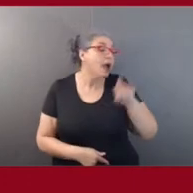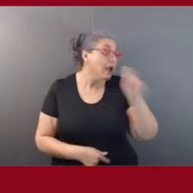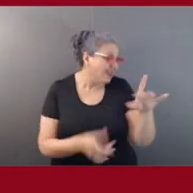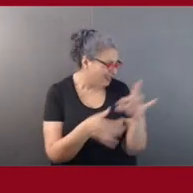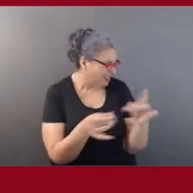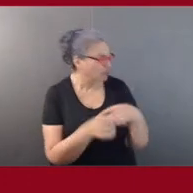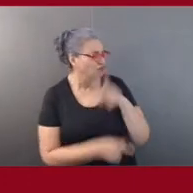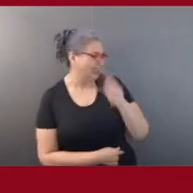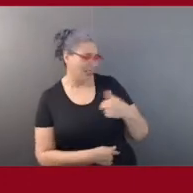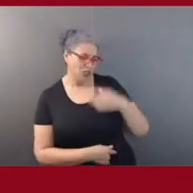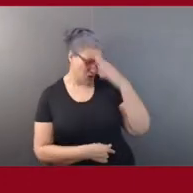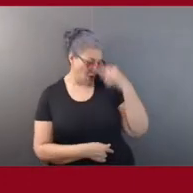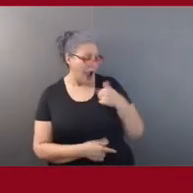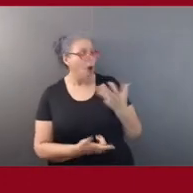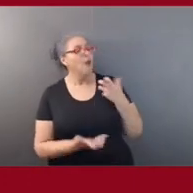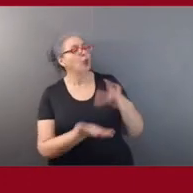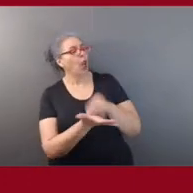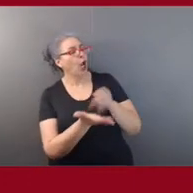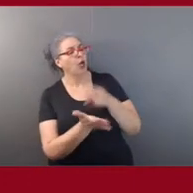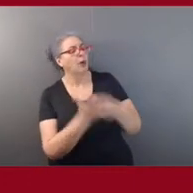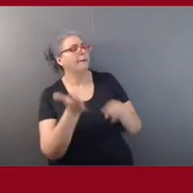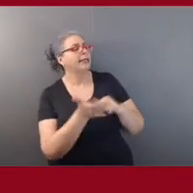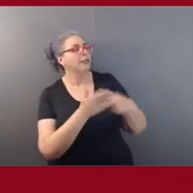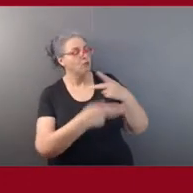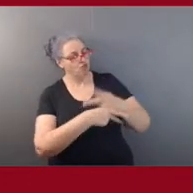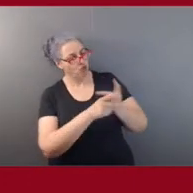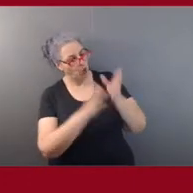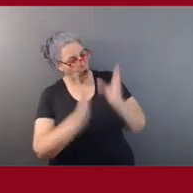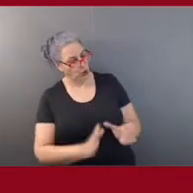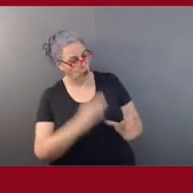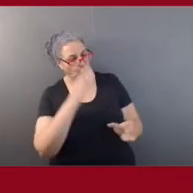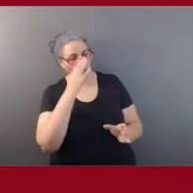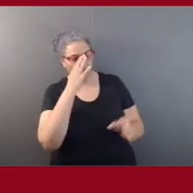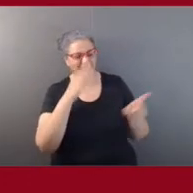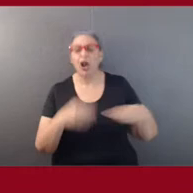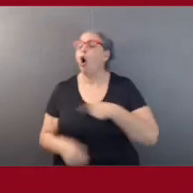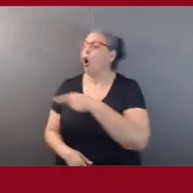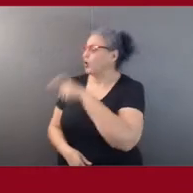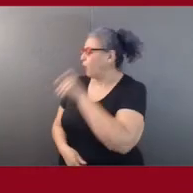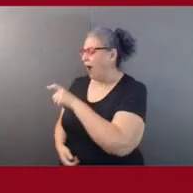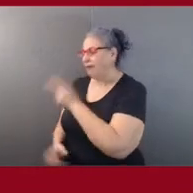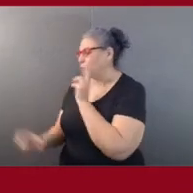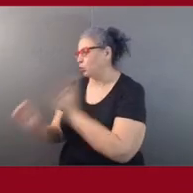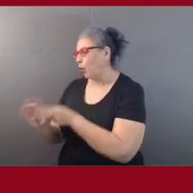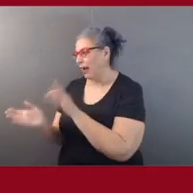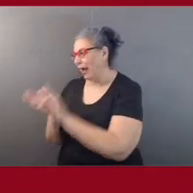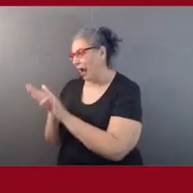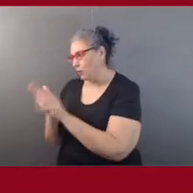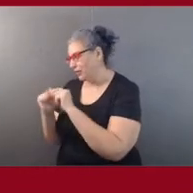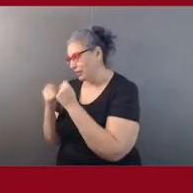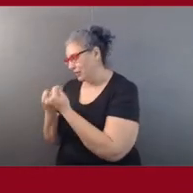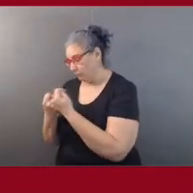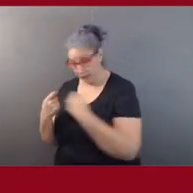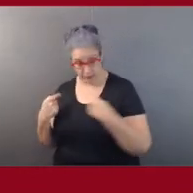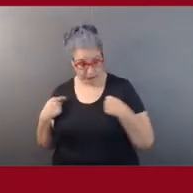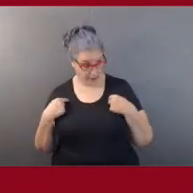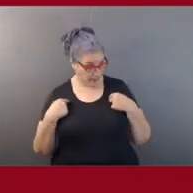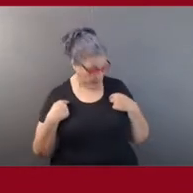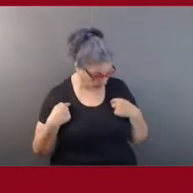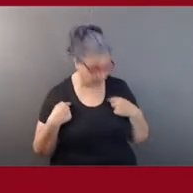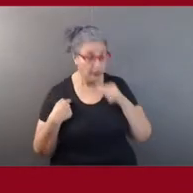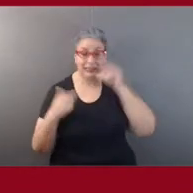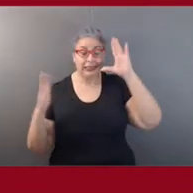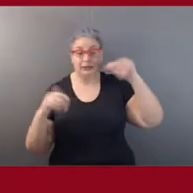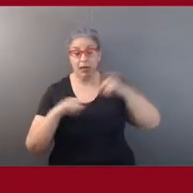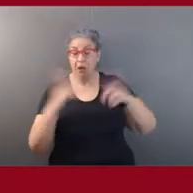that I wanted to learn what a producer does and become a producer. And they said, you need to be in accounting. And that was not something that I had expected.